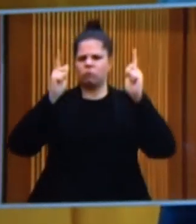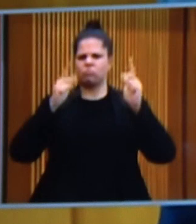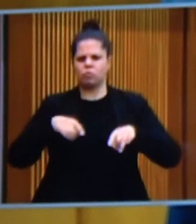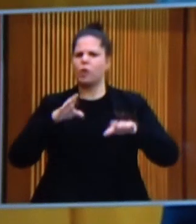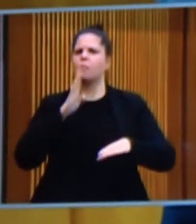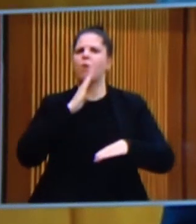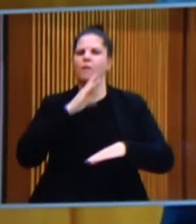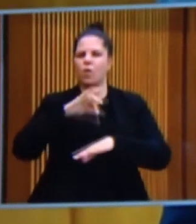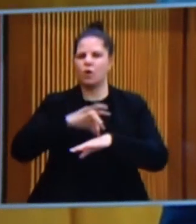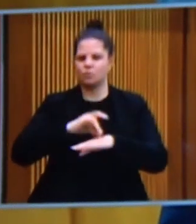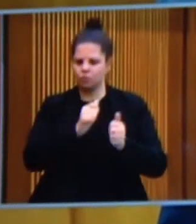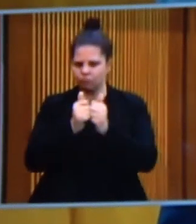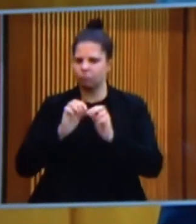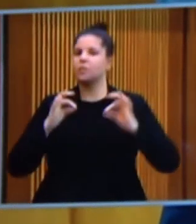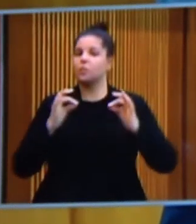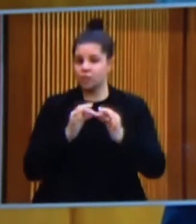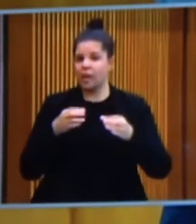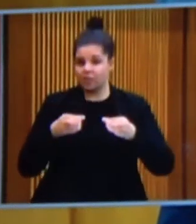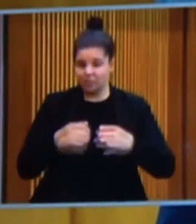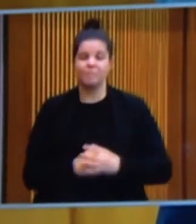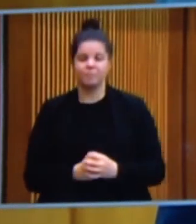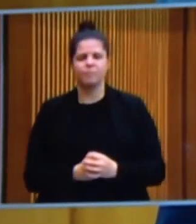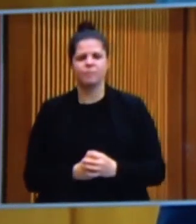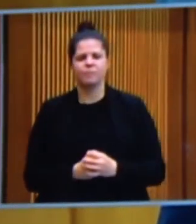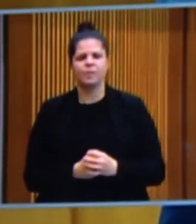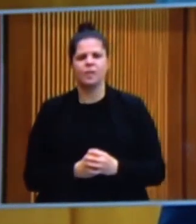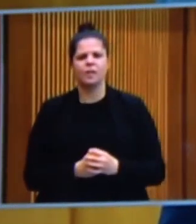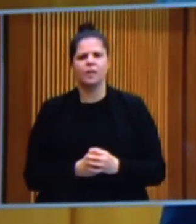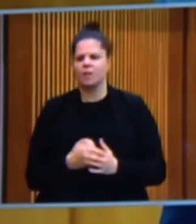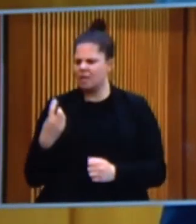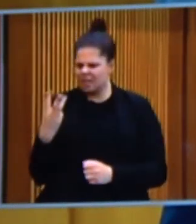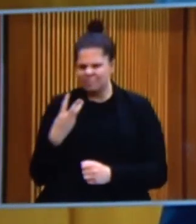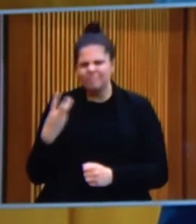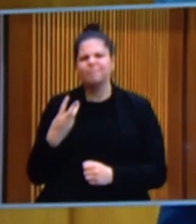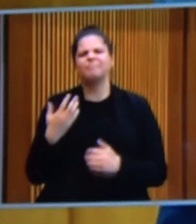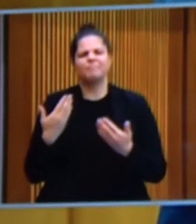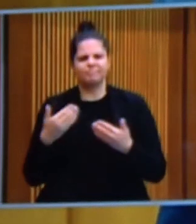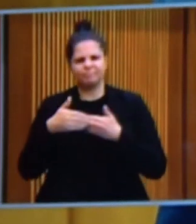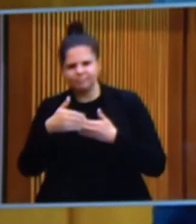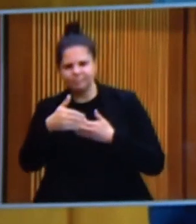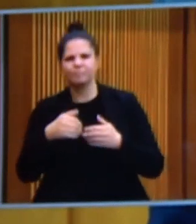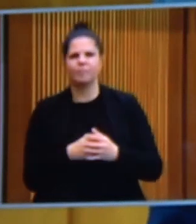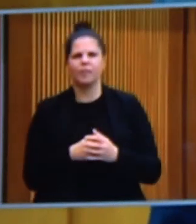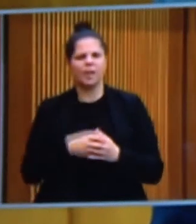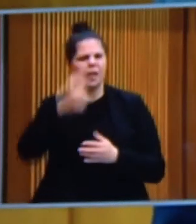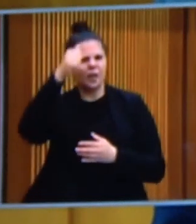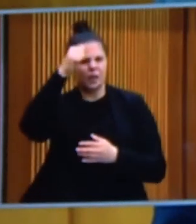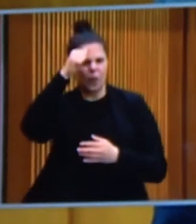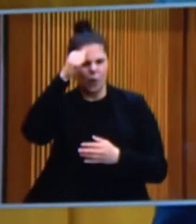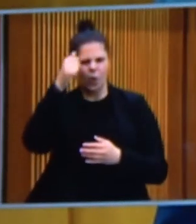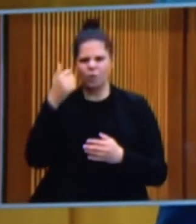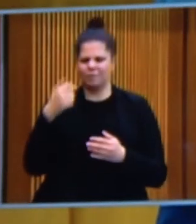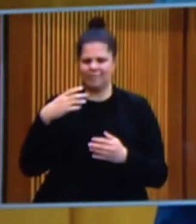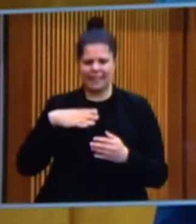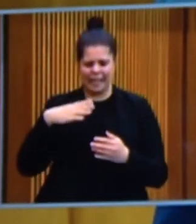Hospitals Association. One of our great tasks as we, on the one hand,